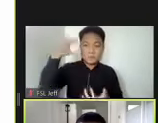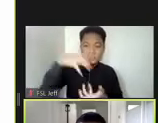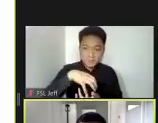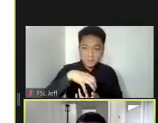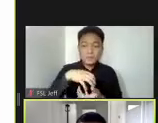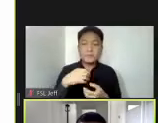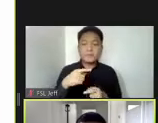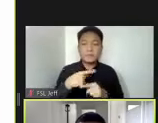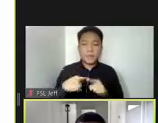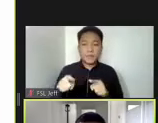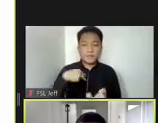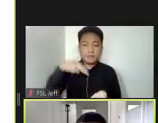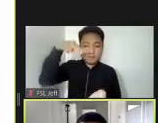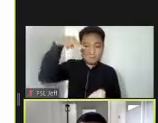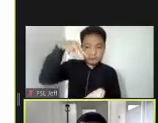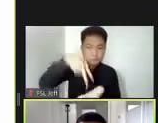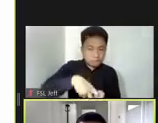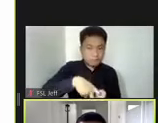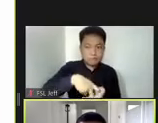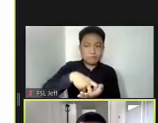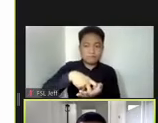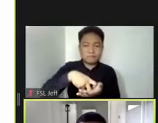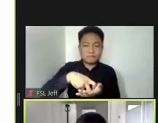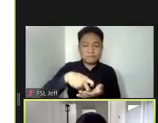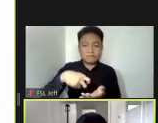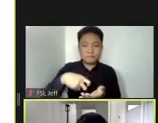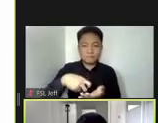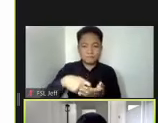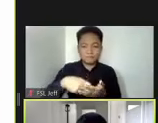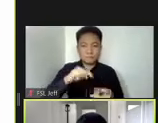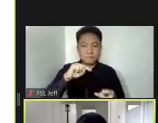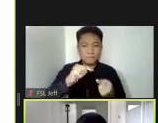and resulted to amputation. Next slide, please.